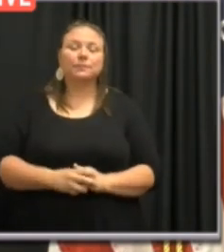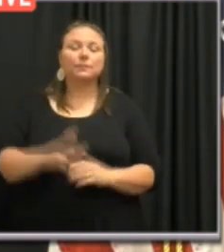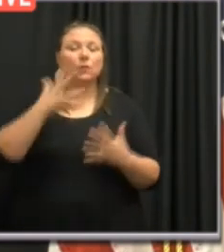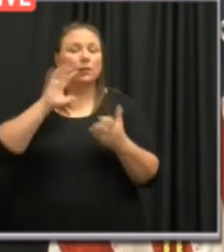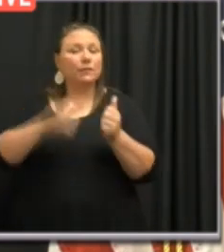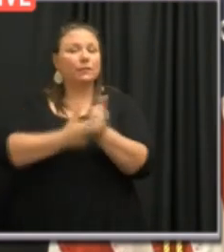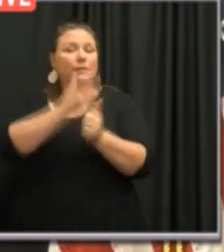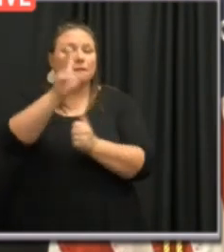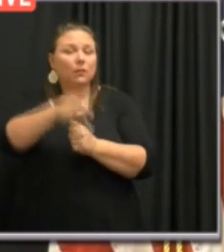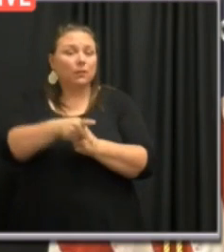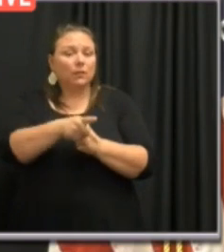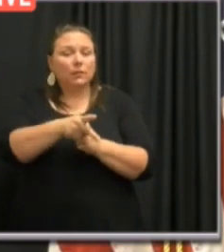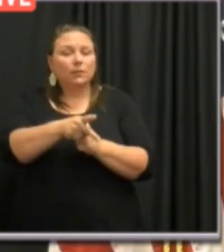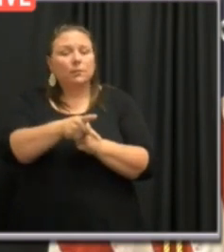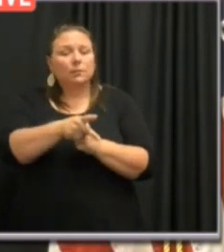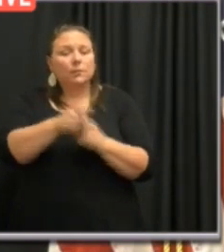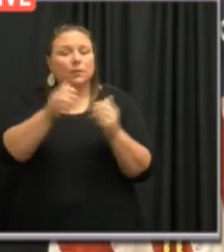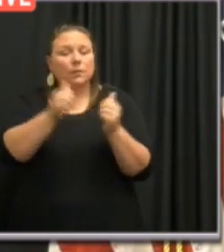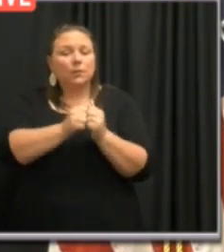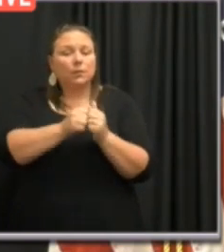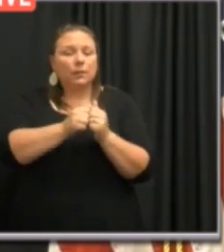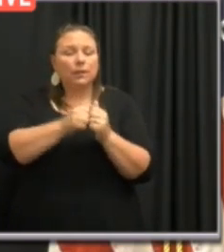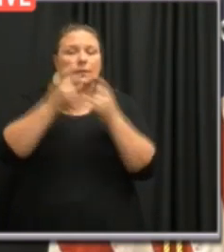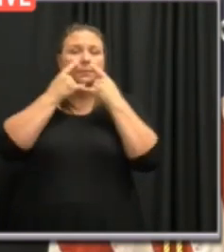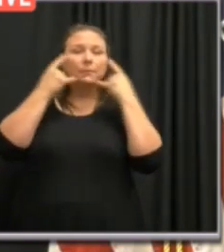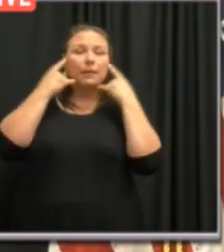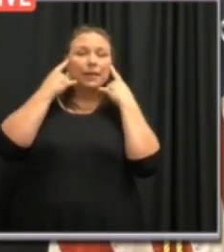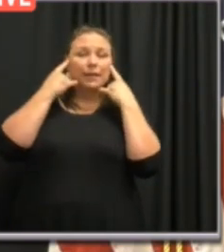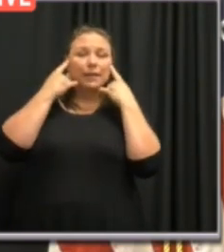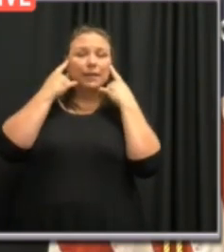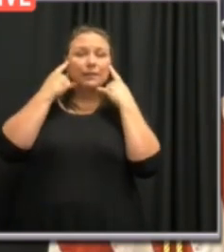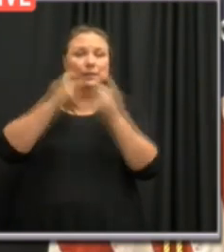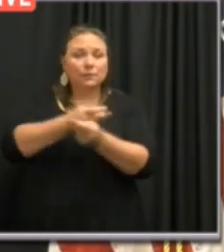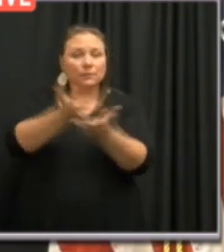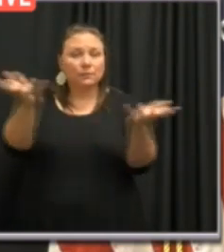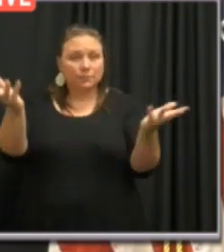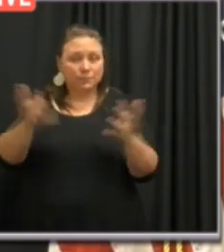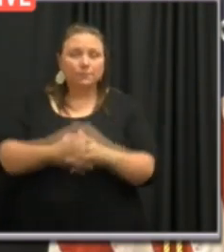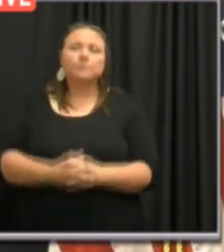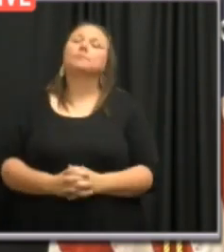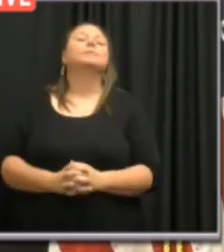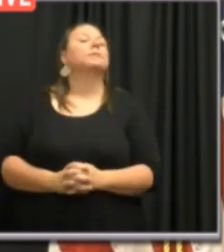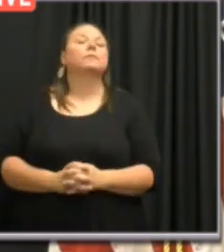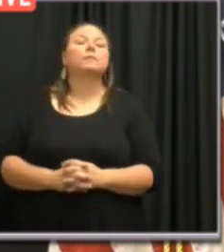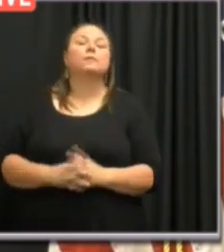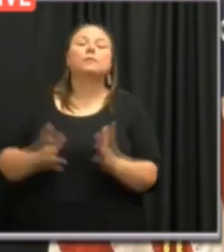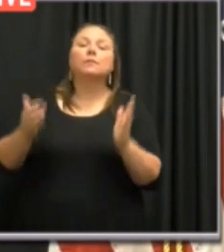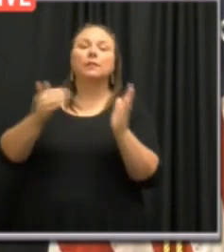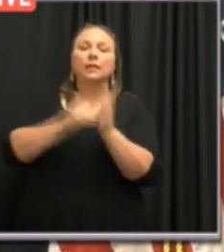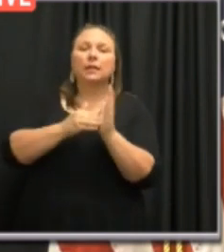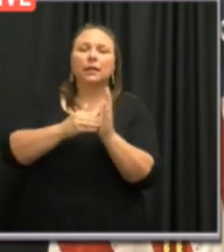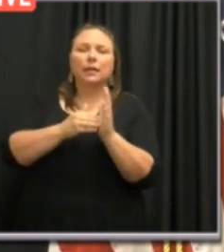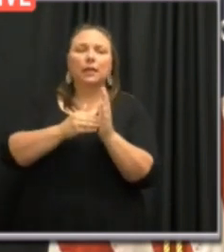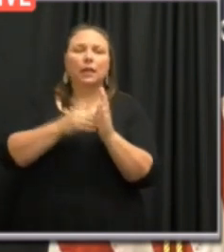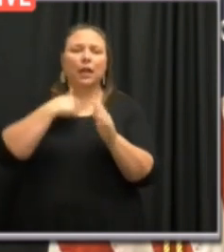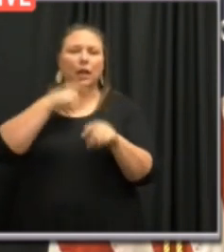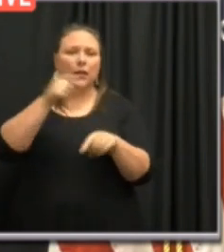follow up about the masks that were handed out. Again, we're just revisiting that